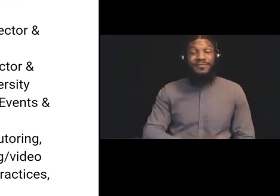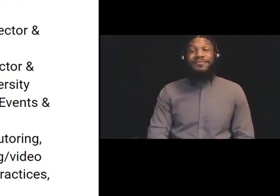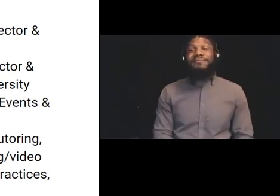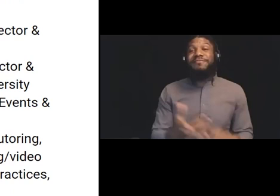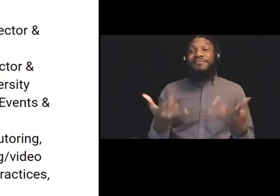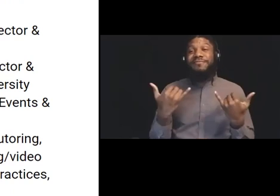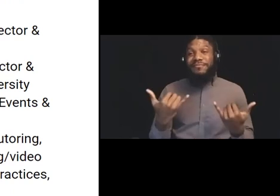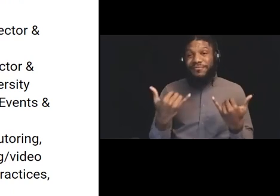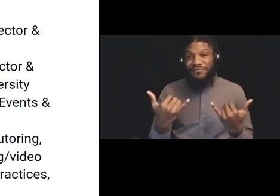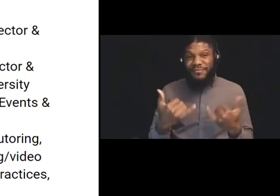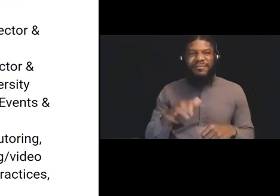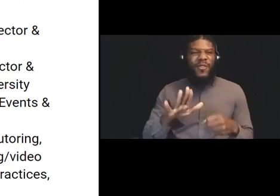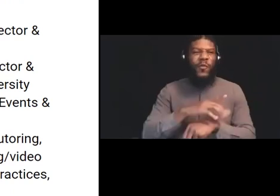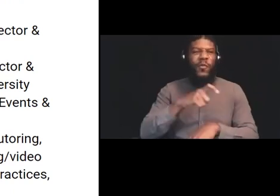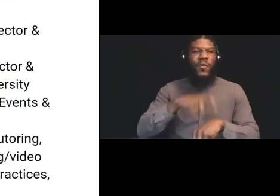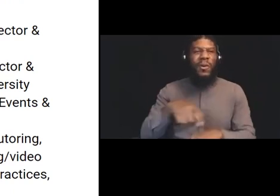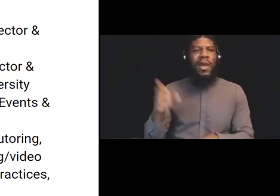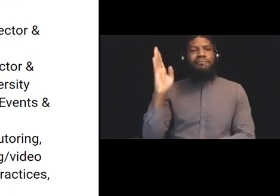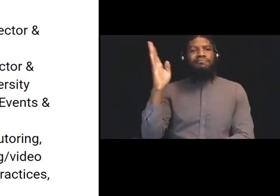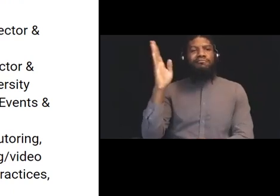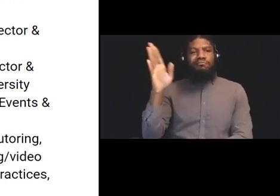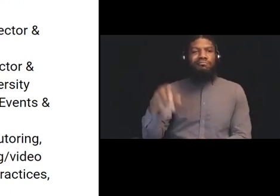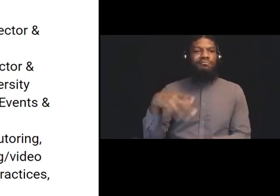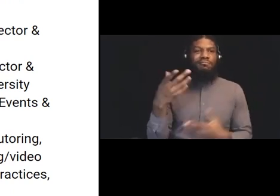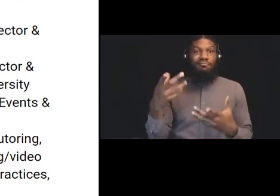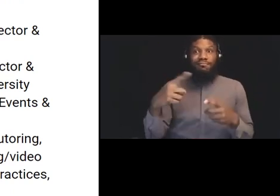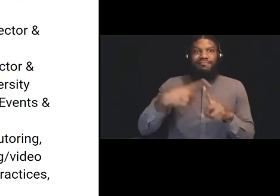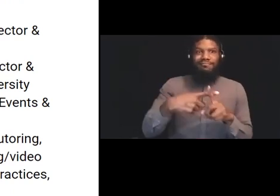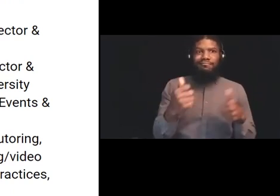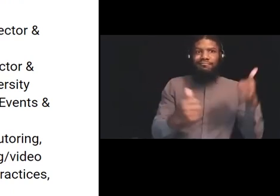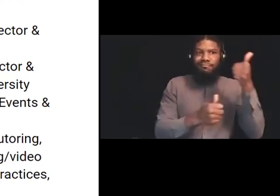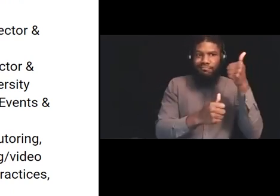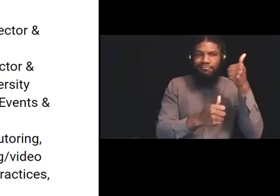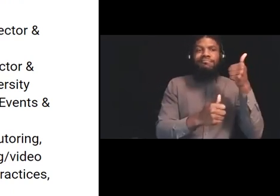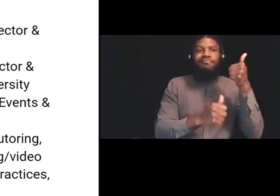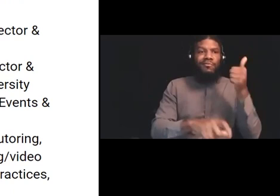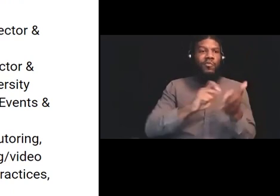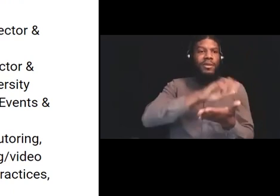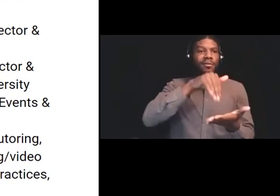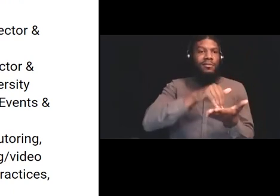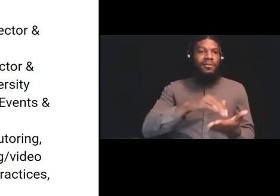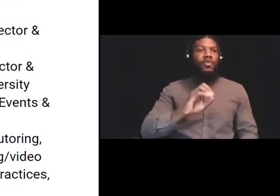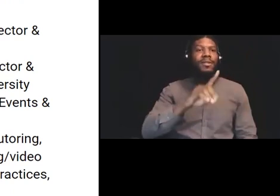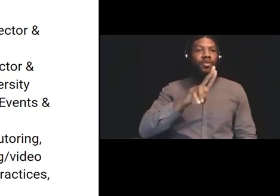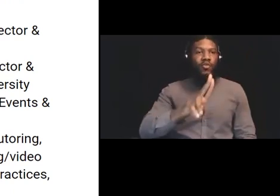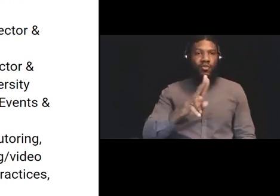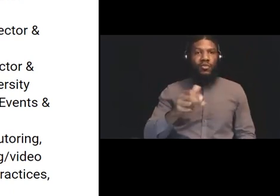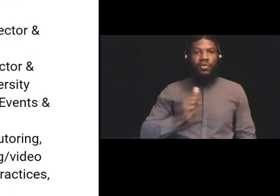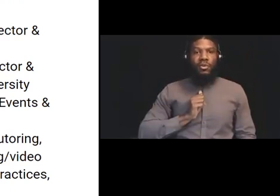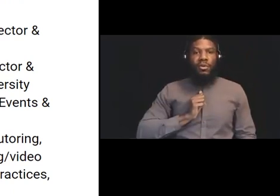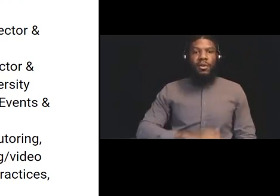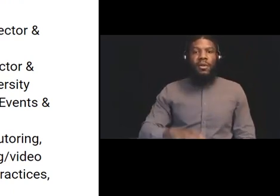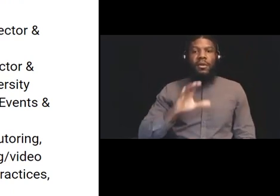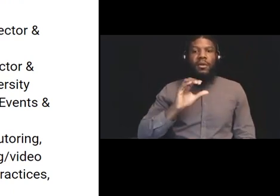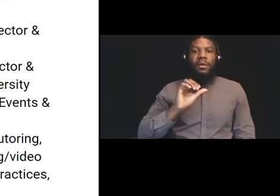Currently, I am a full-time lecturer and the writing center director at Old Dominion University, and I'm ABD. So